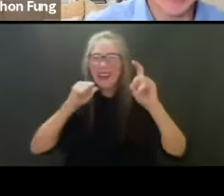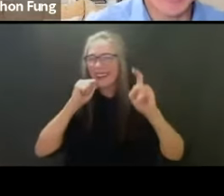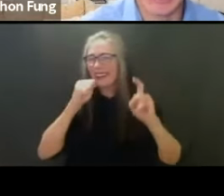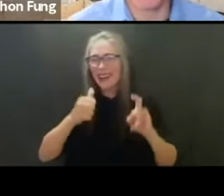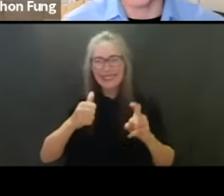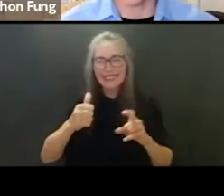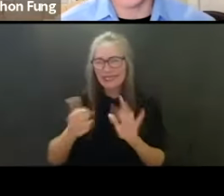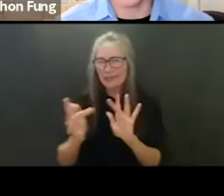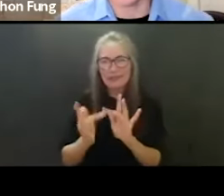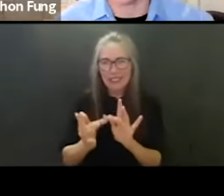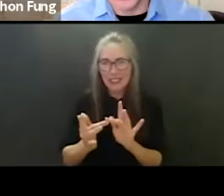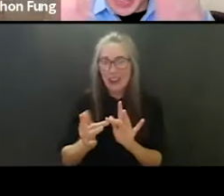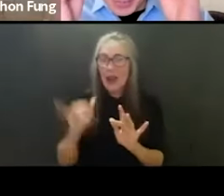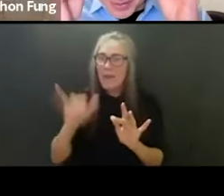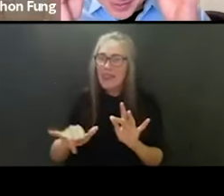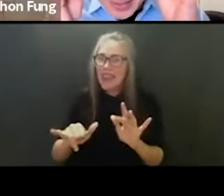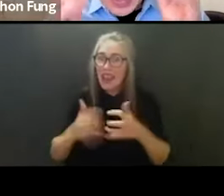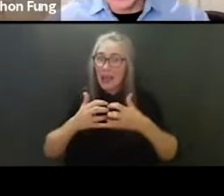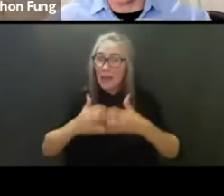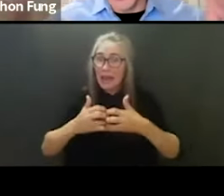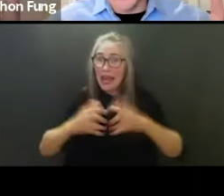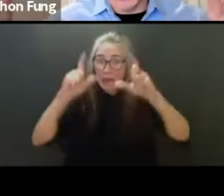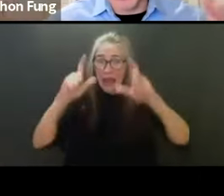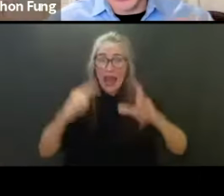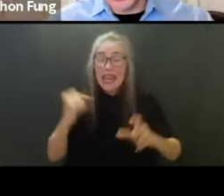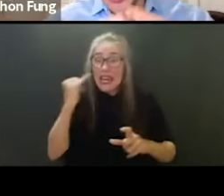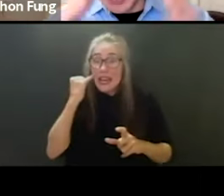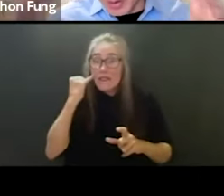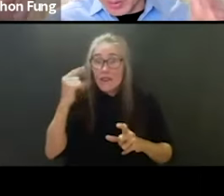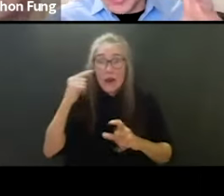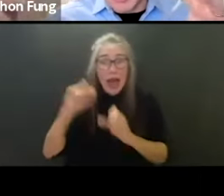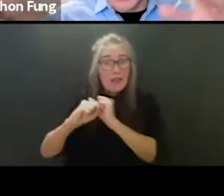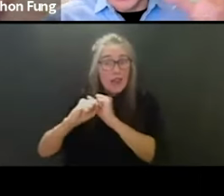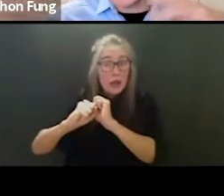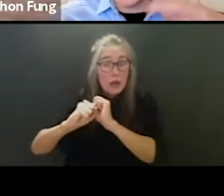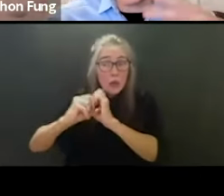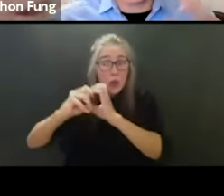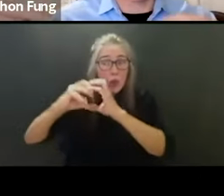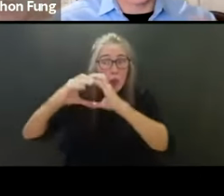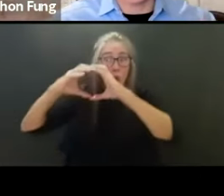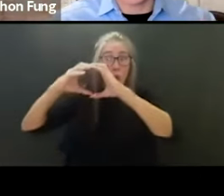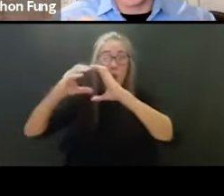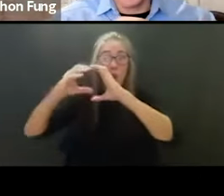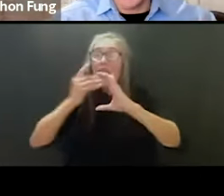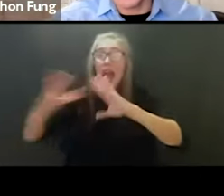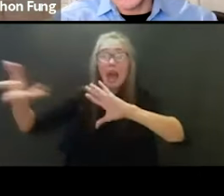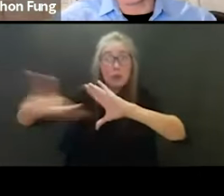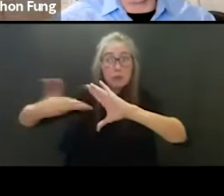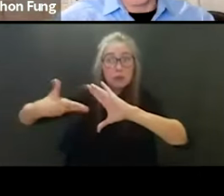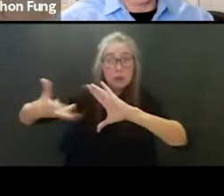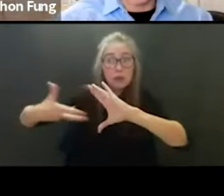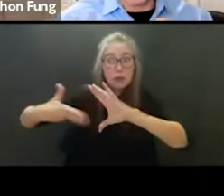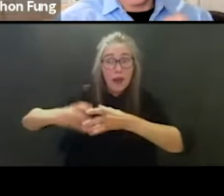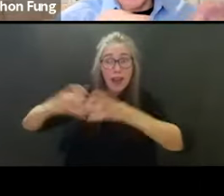in the era of mechanical cameras. And a wide aperture is when the hole is big and it lets lots of light in. And a